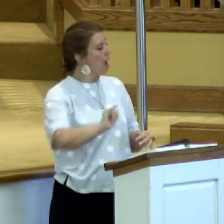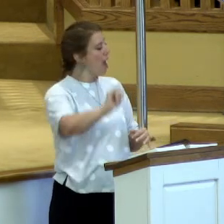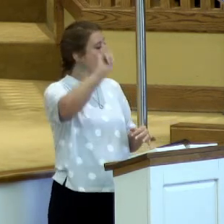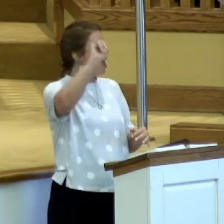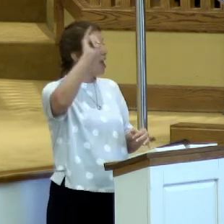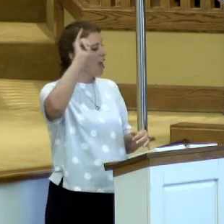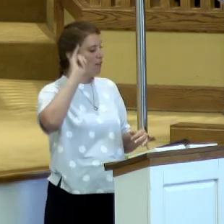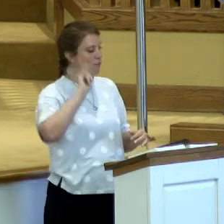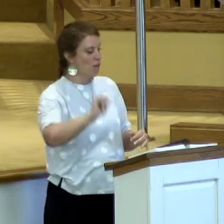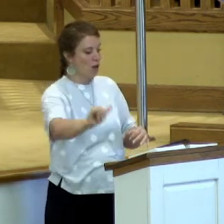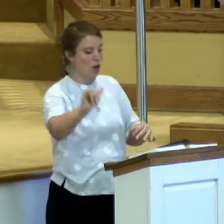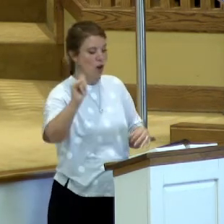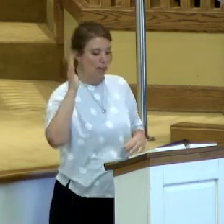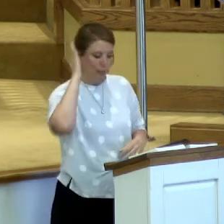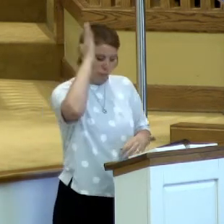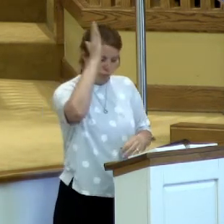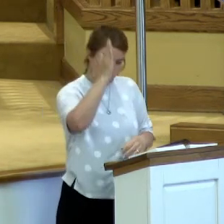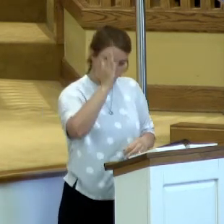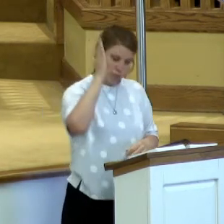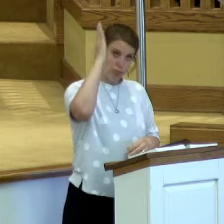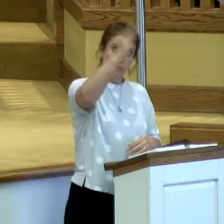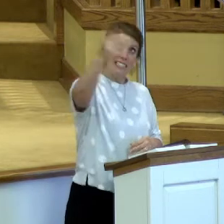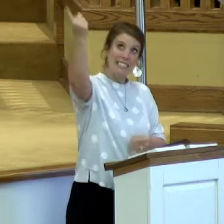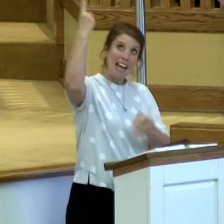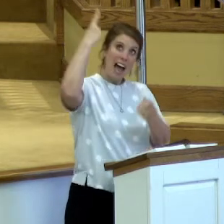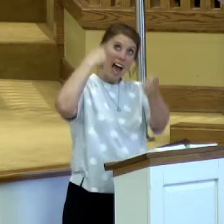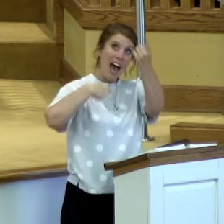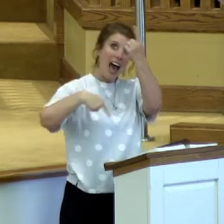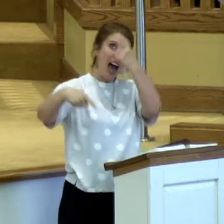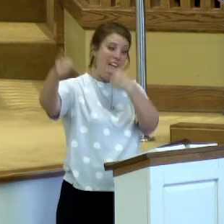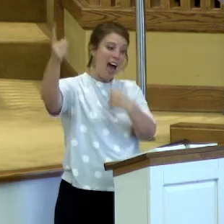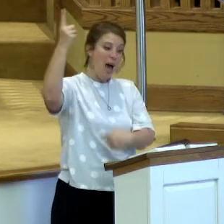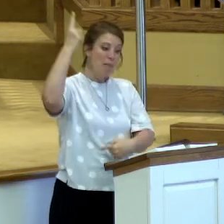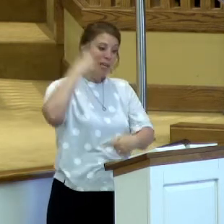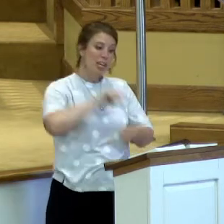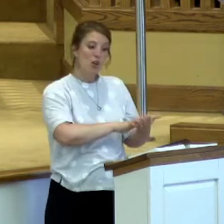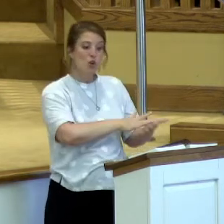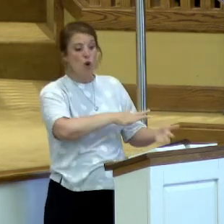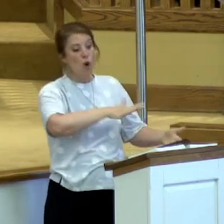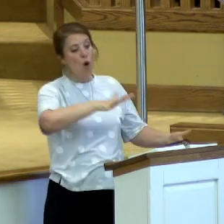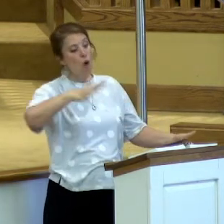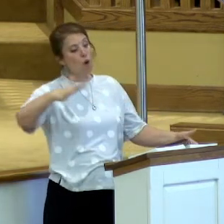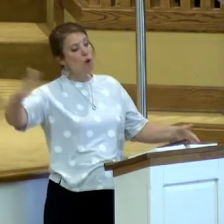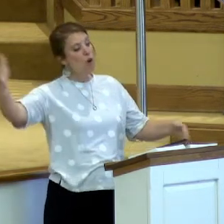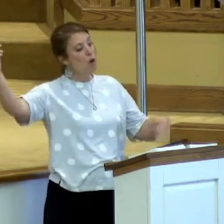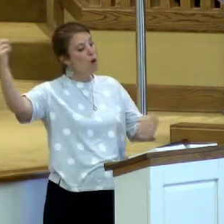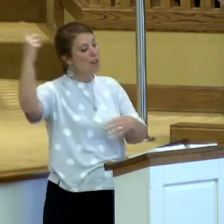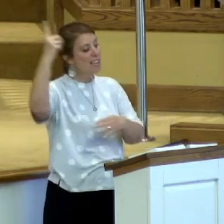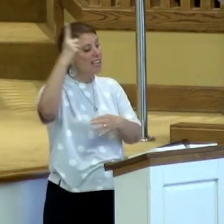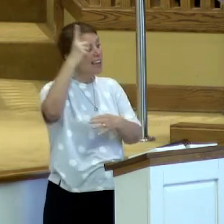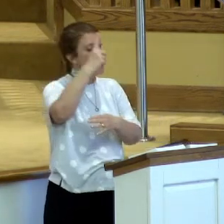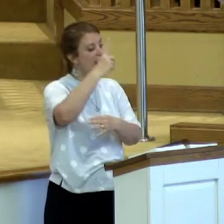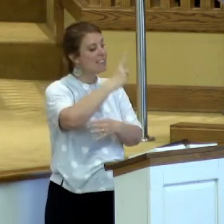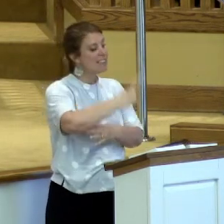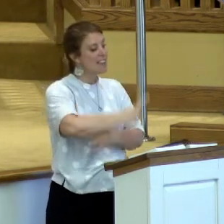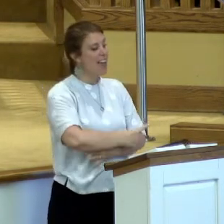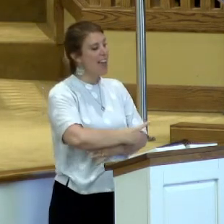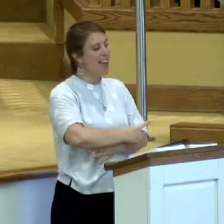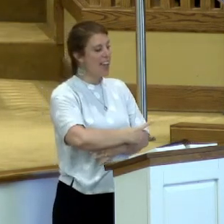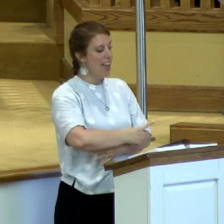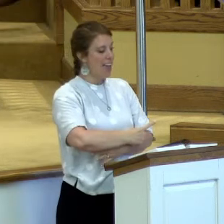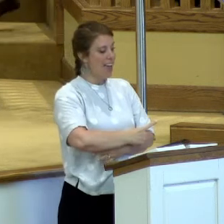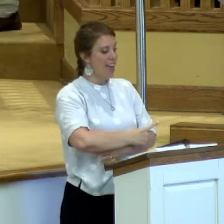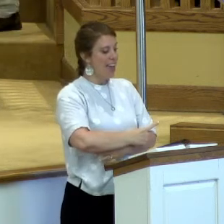freely forever. One day he's coming, oh,